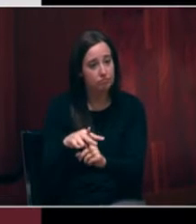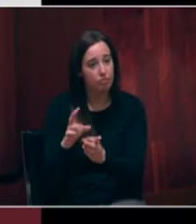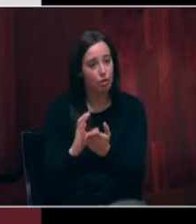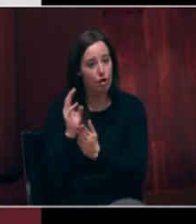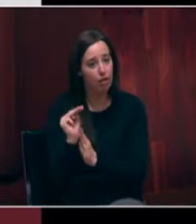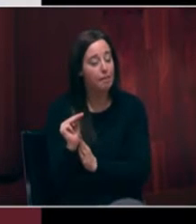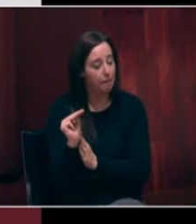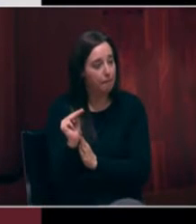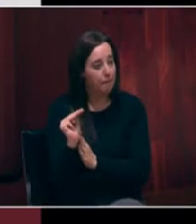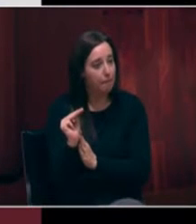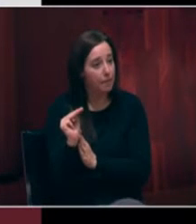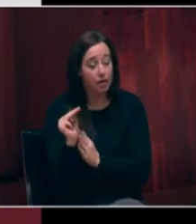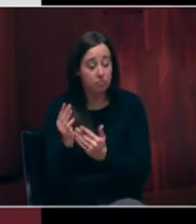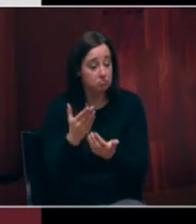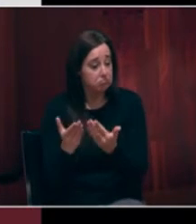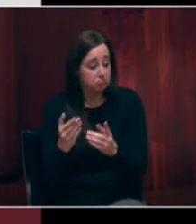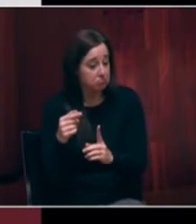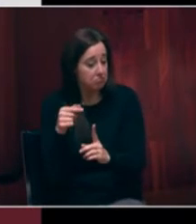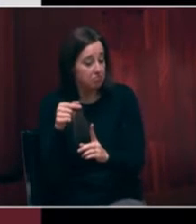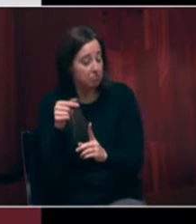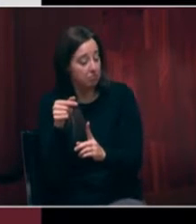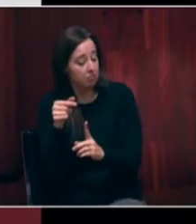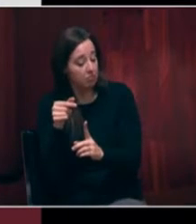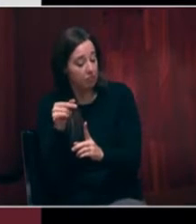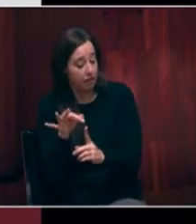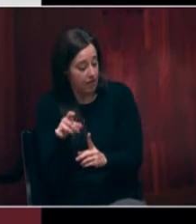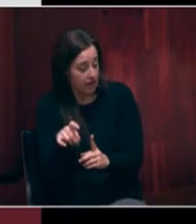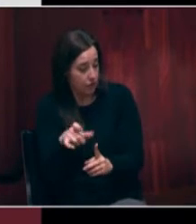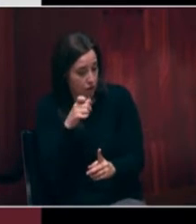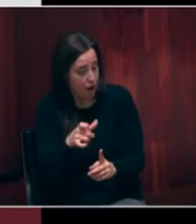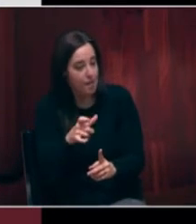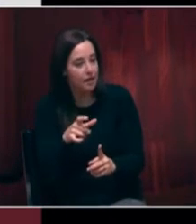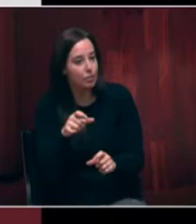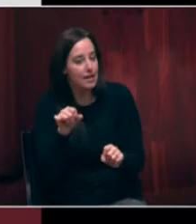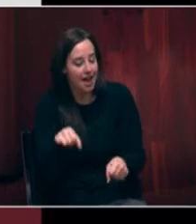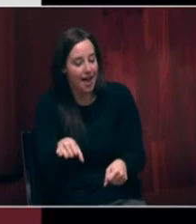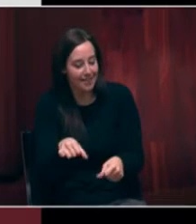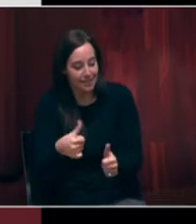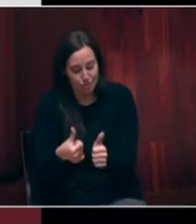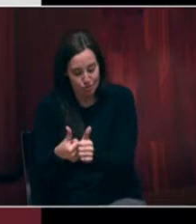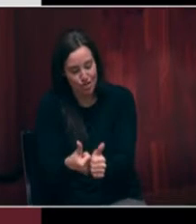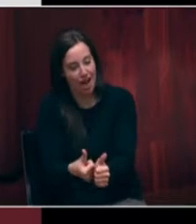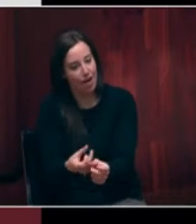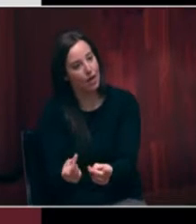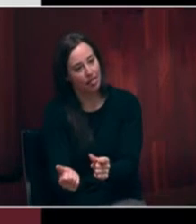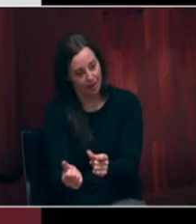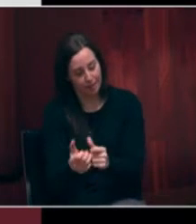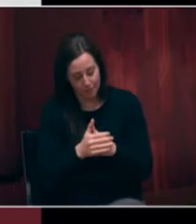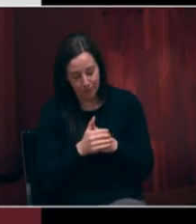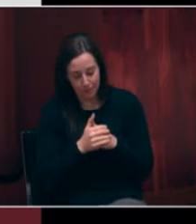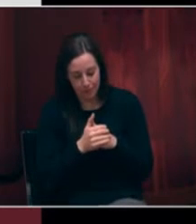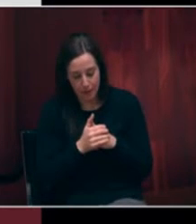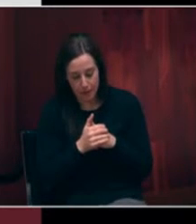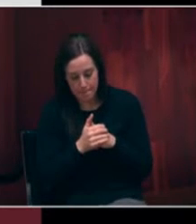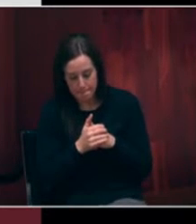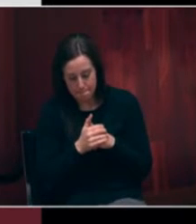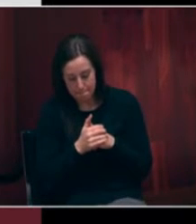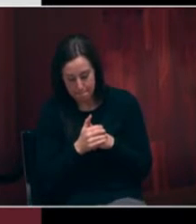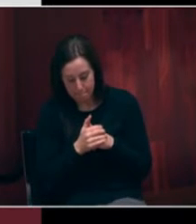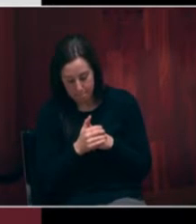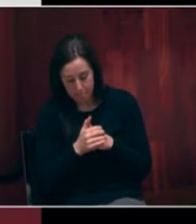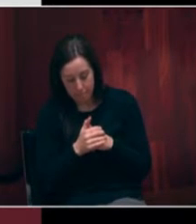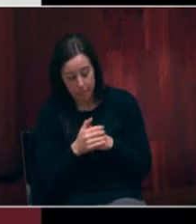matter, but allows us to very quickly and accurately track where they are in that. So if you were to open that for the people to come in,